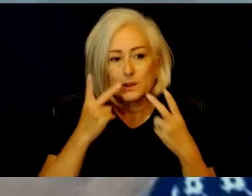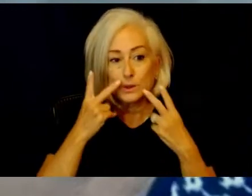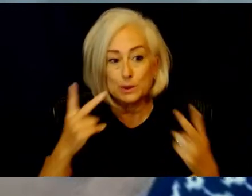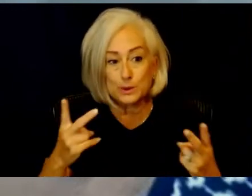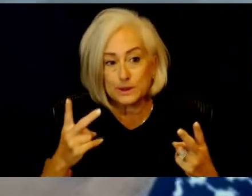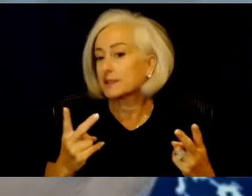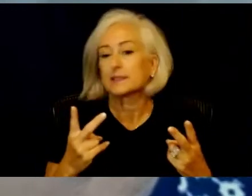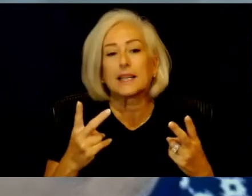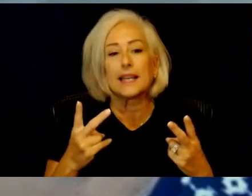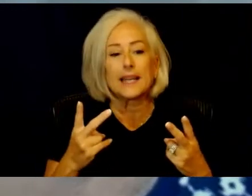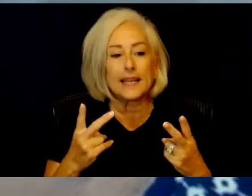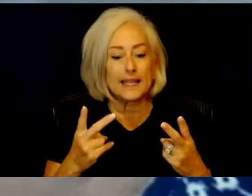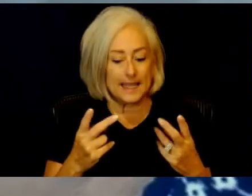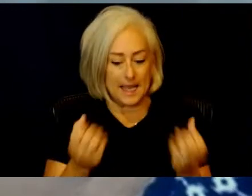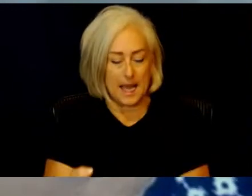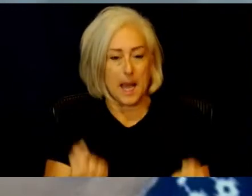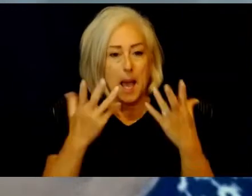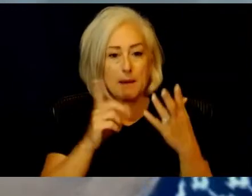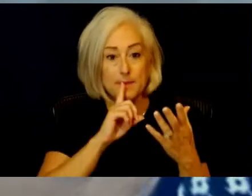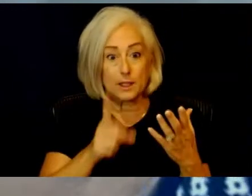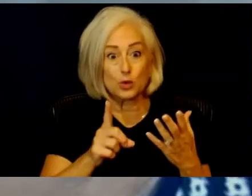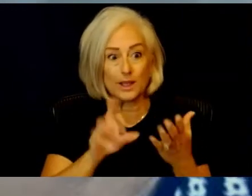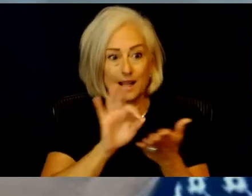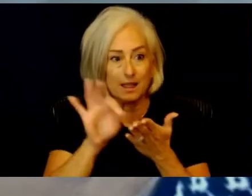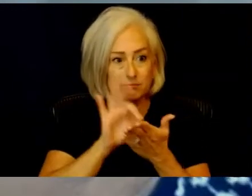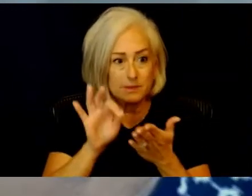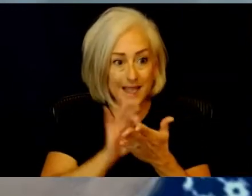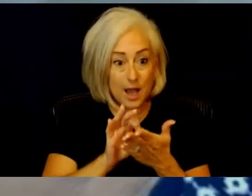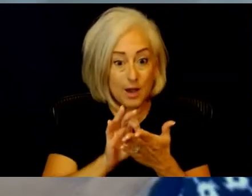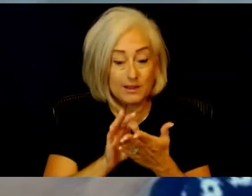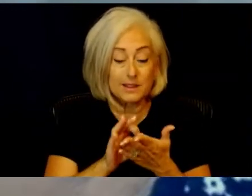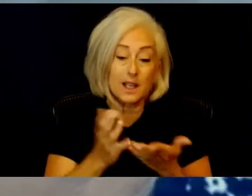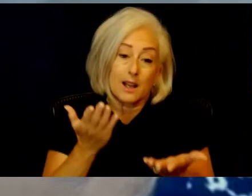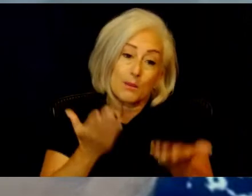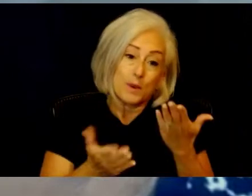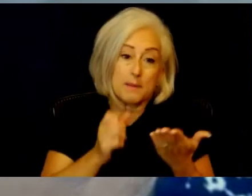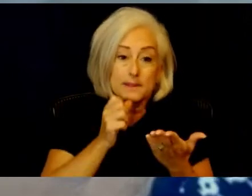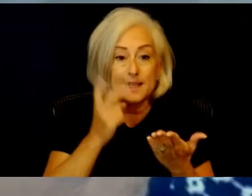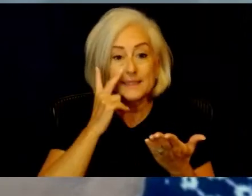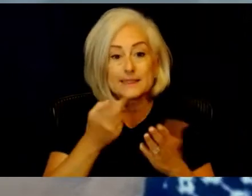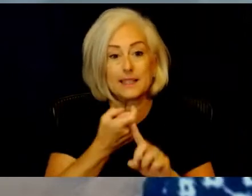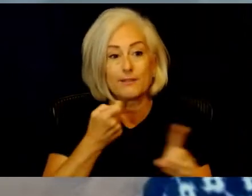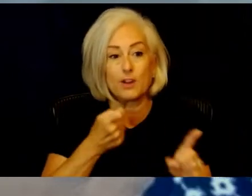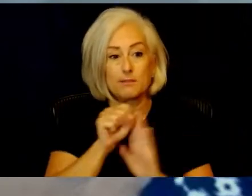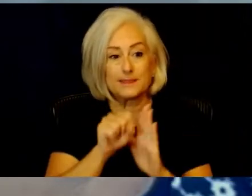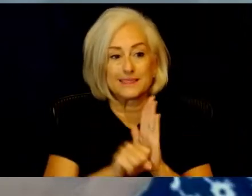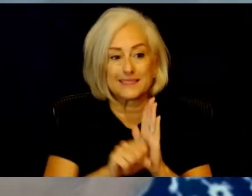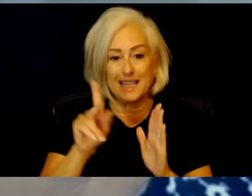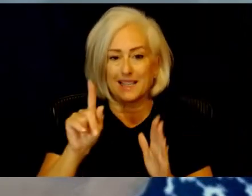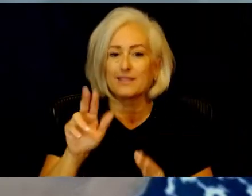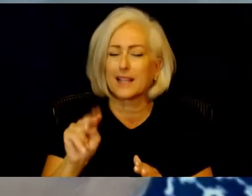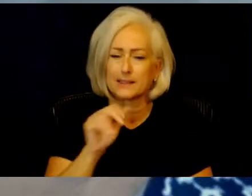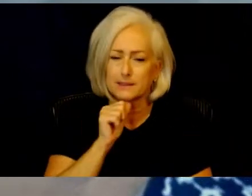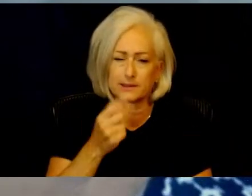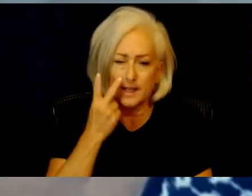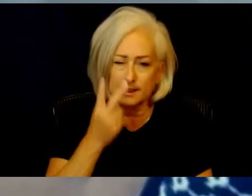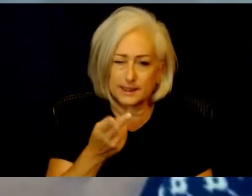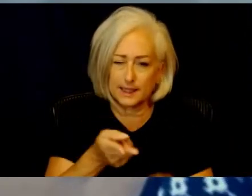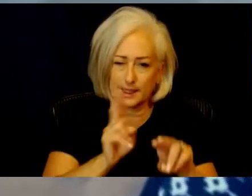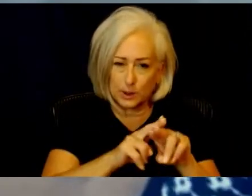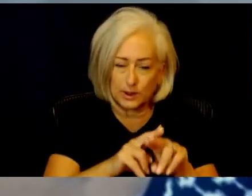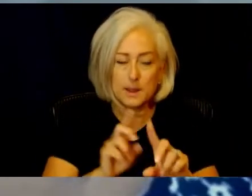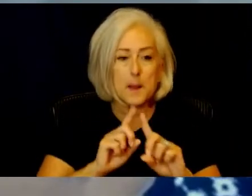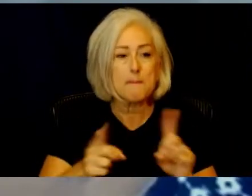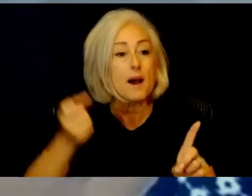count, but hopefully we will not see those numbers in the state of Kansas. But like I said before, these diseases don't